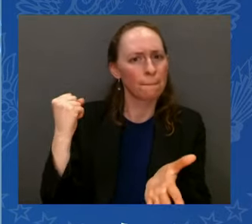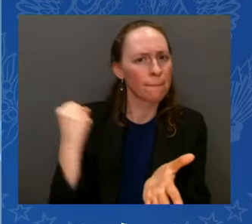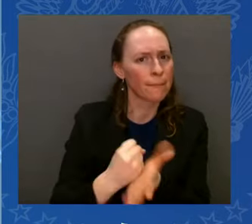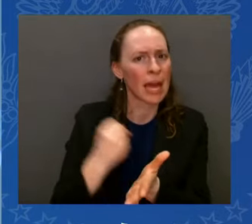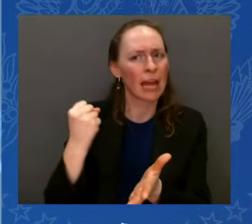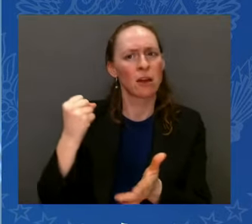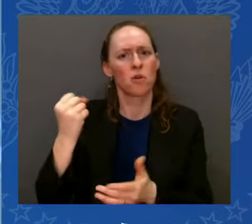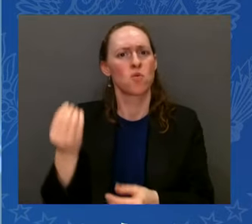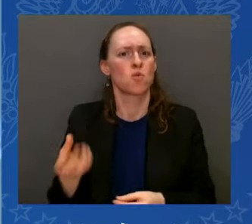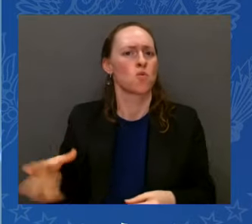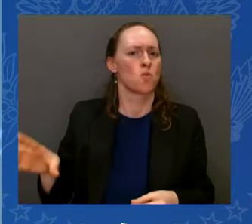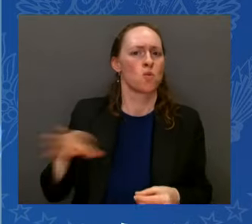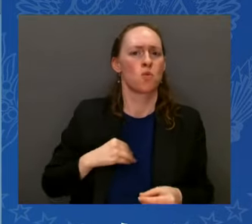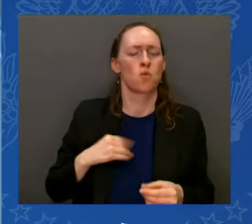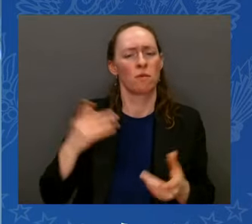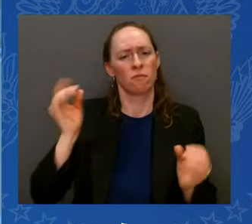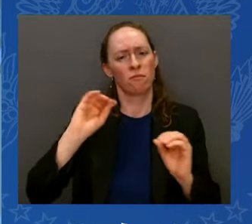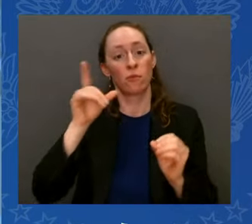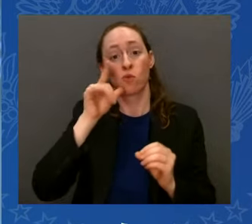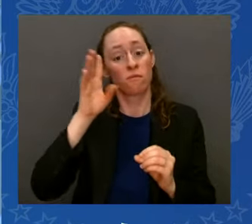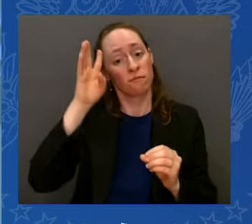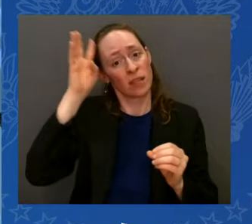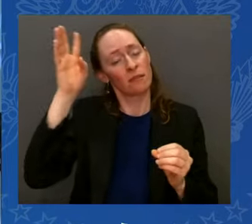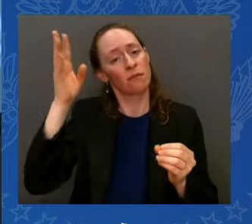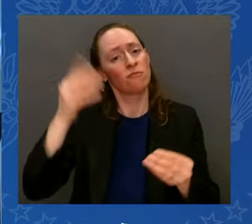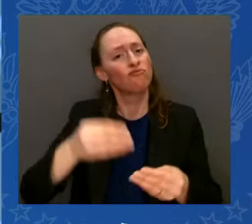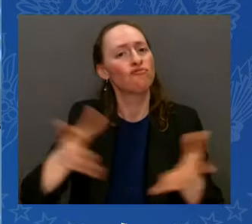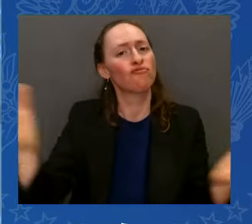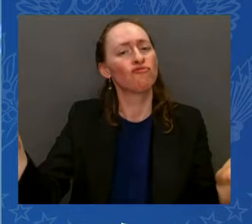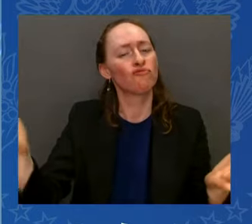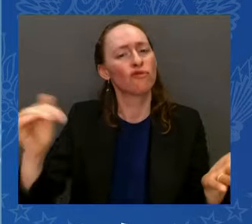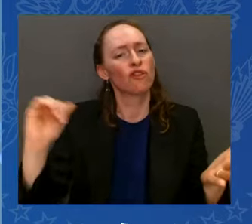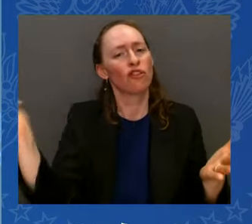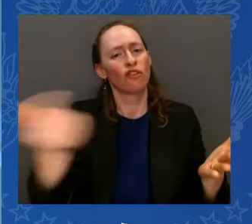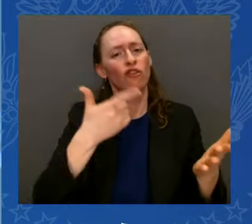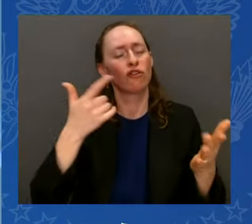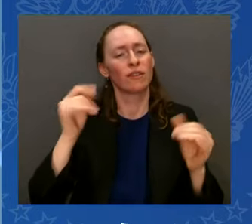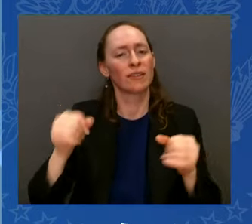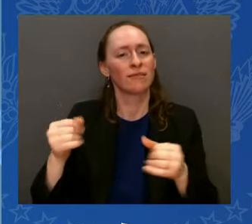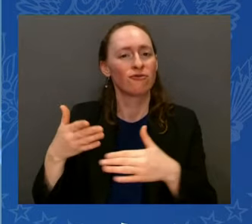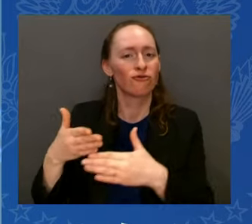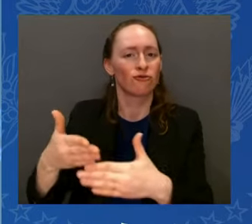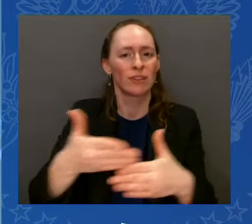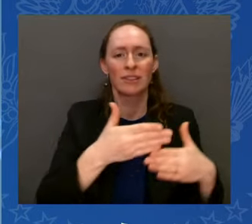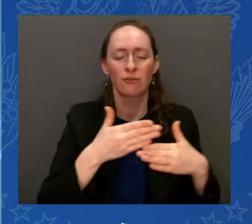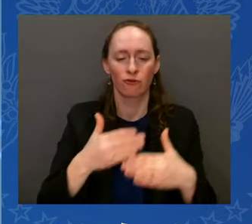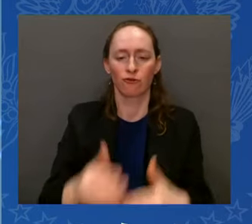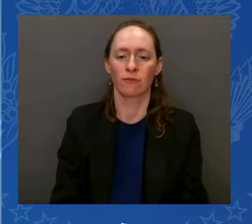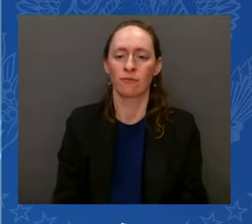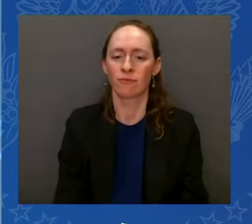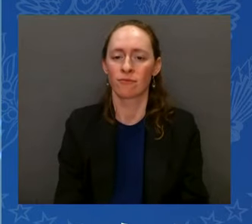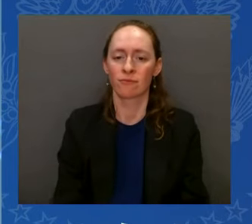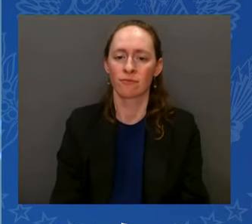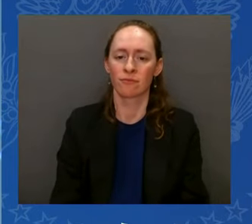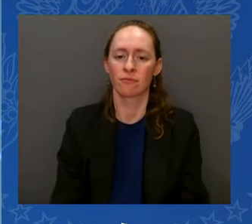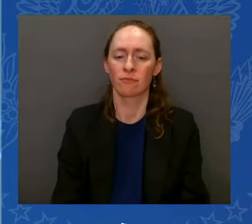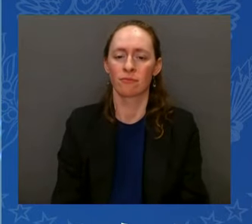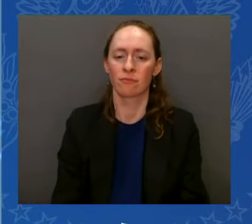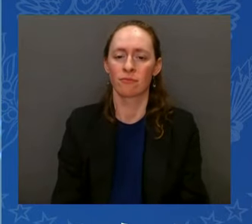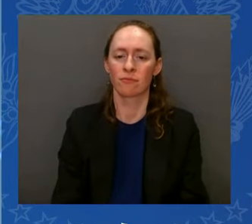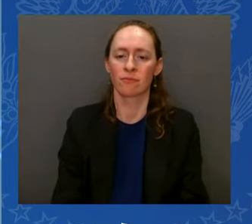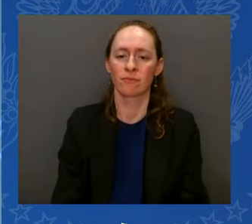total amount of cost of the drugs you have to pay for that you need is now $3,800. Next year